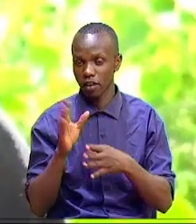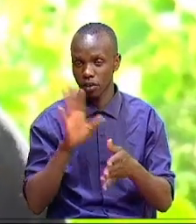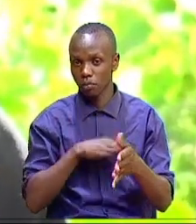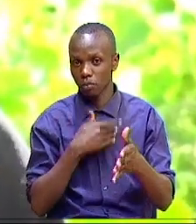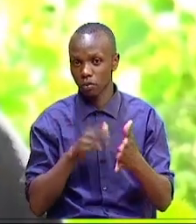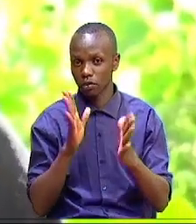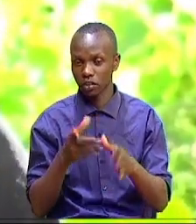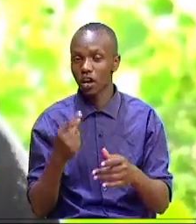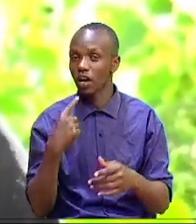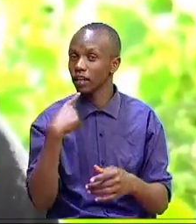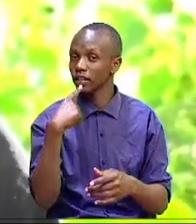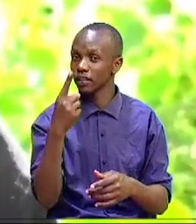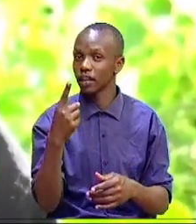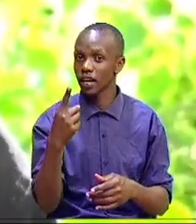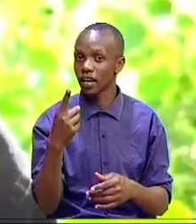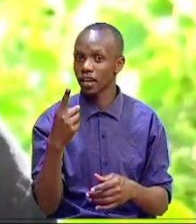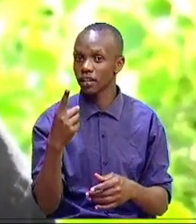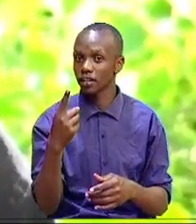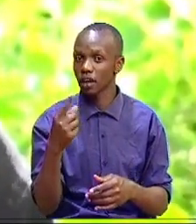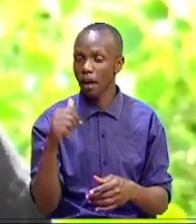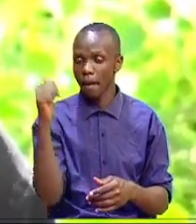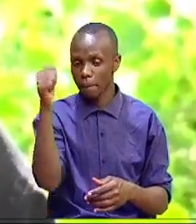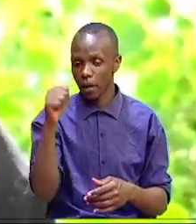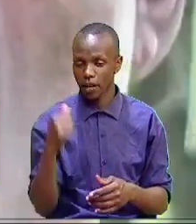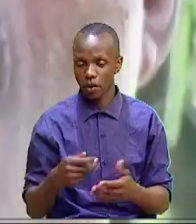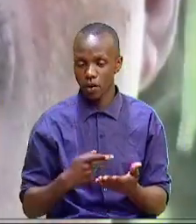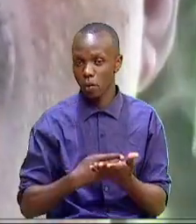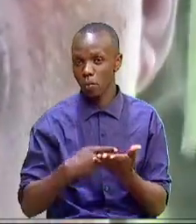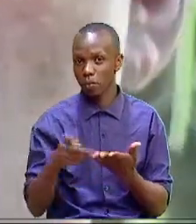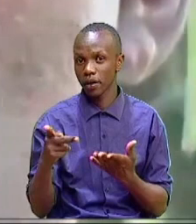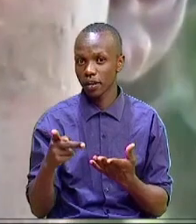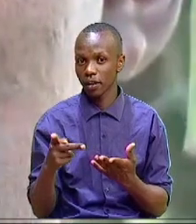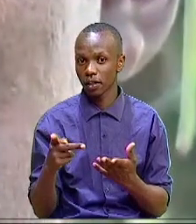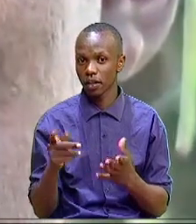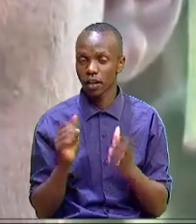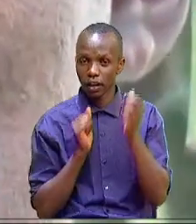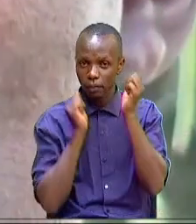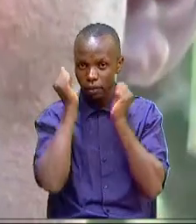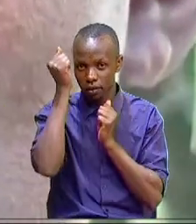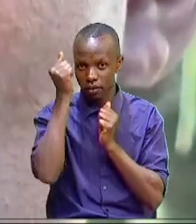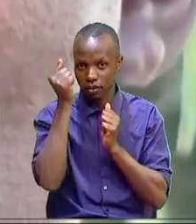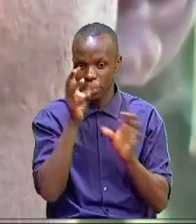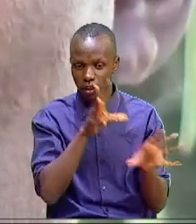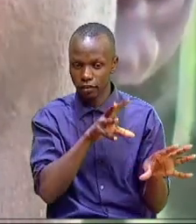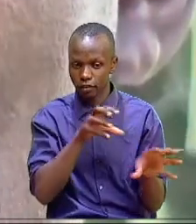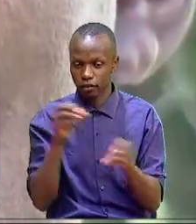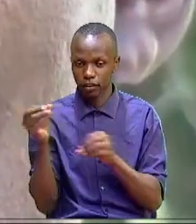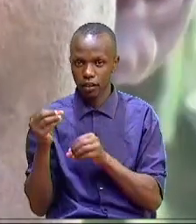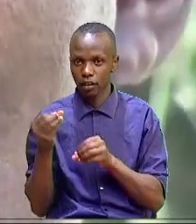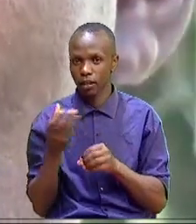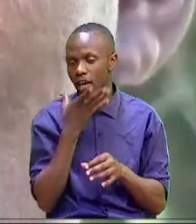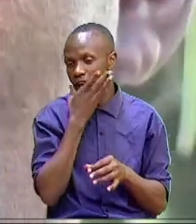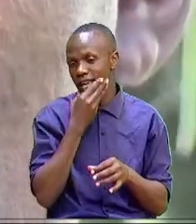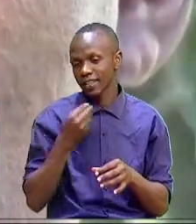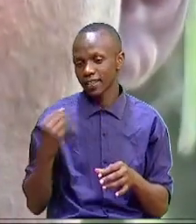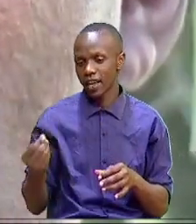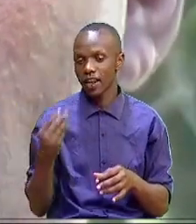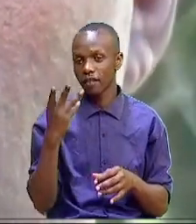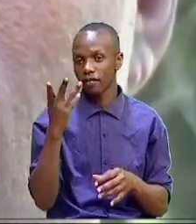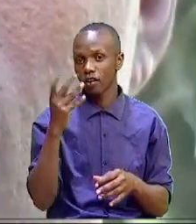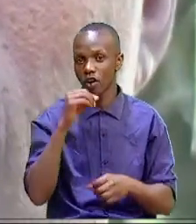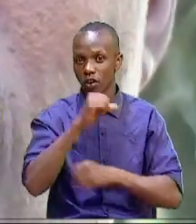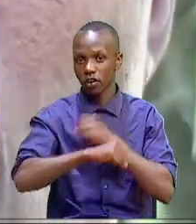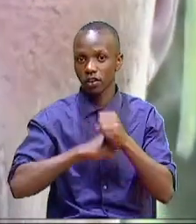to tell them that he was not yet paid. The gangsters took off with the musician's four-year-old son